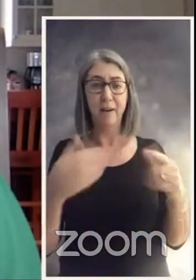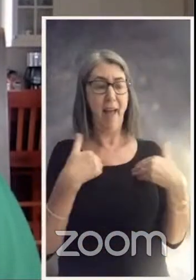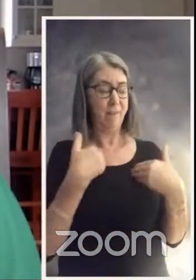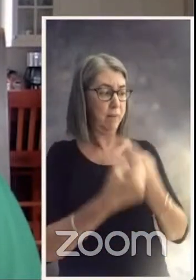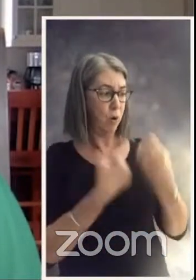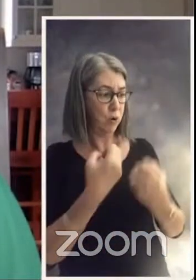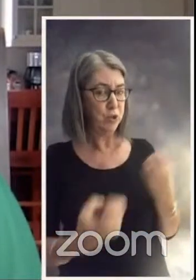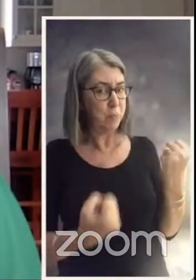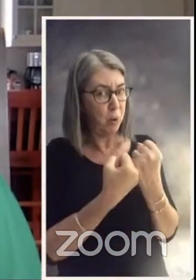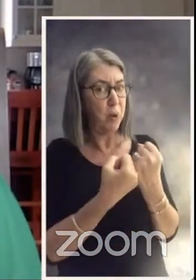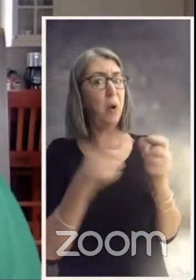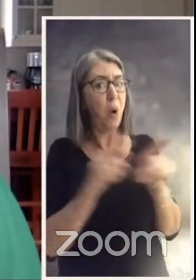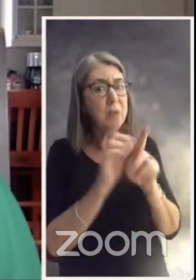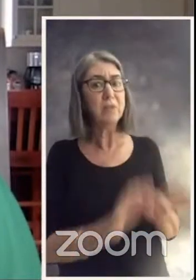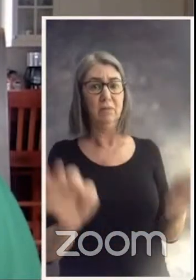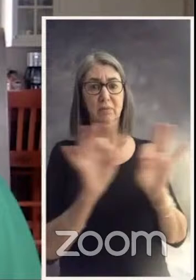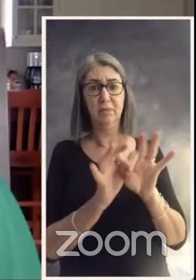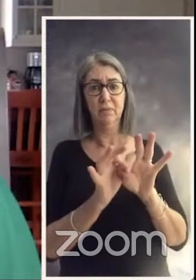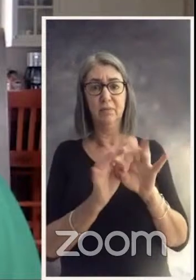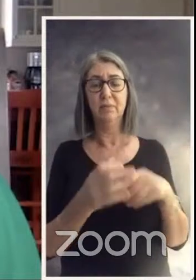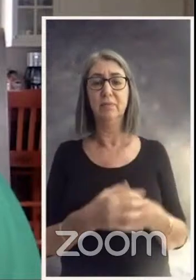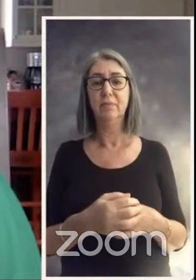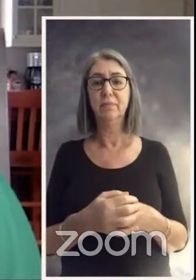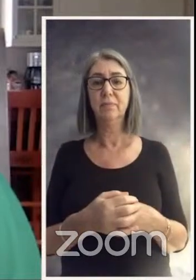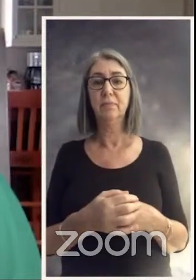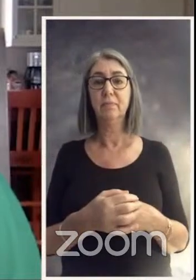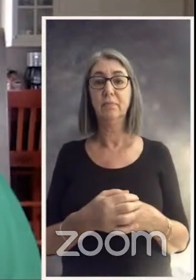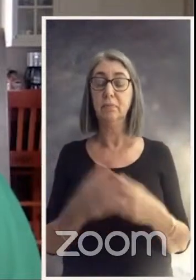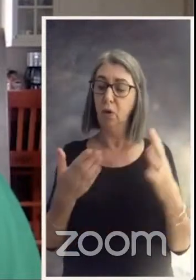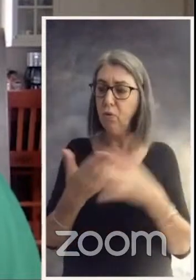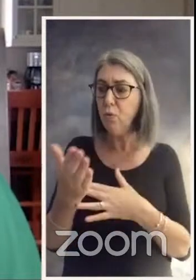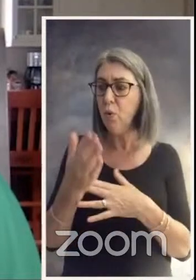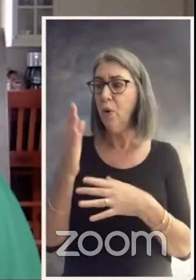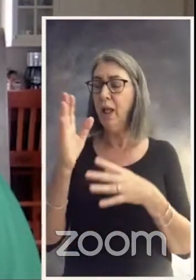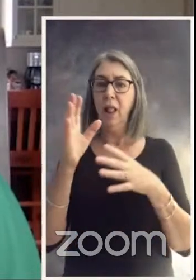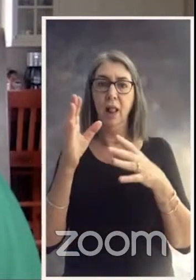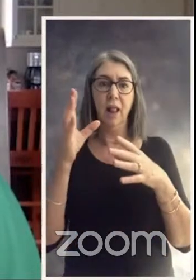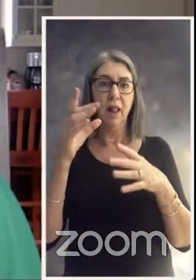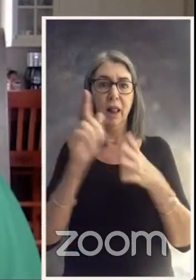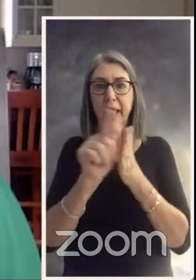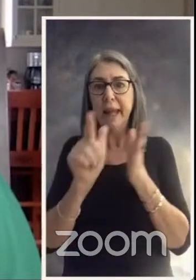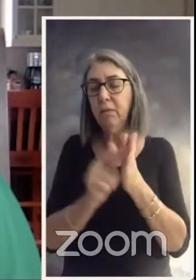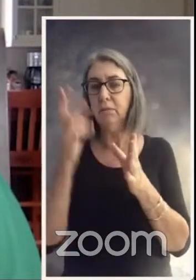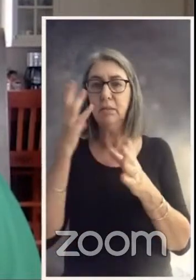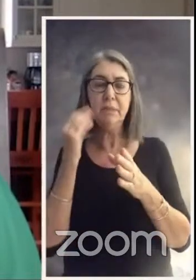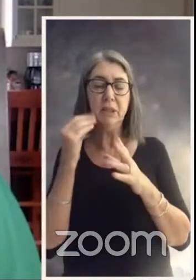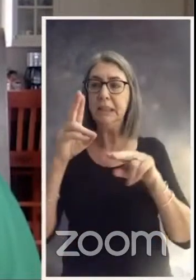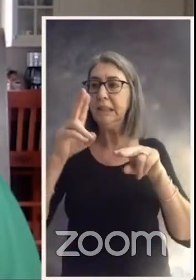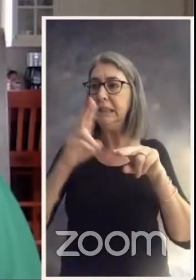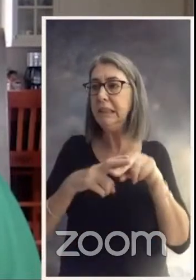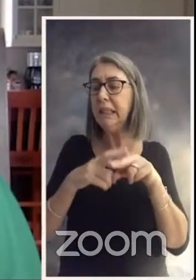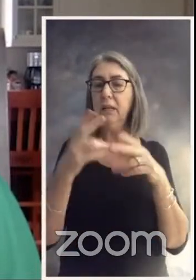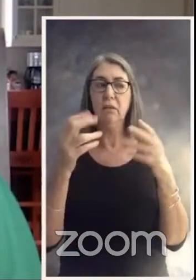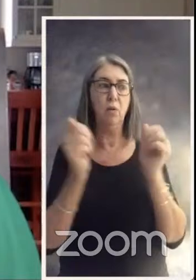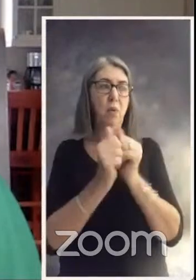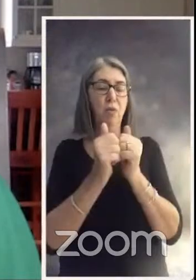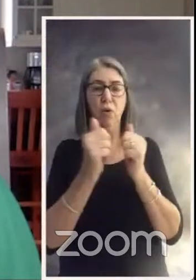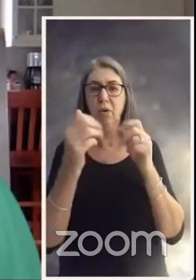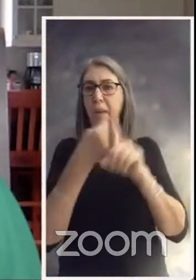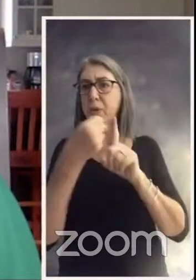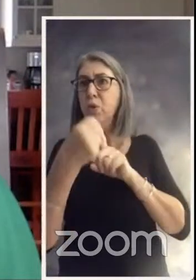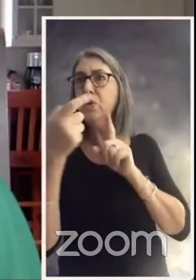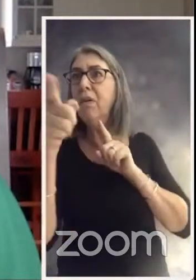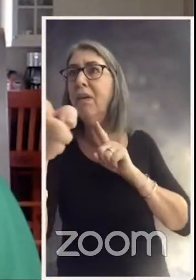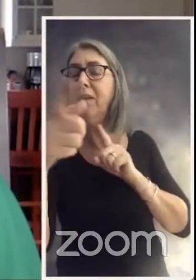having emotional support is also vital. Going through legal proceedings, sitting across from your abuser can be